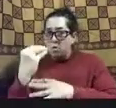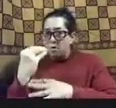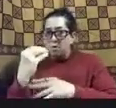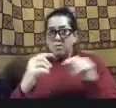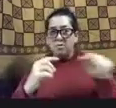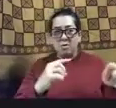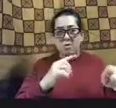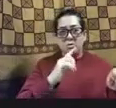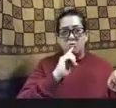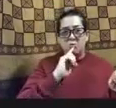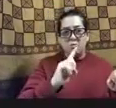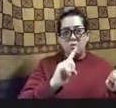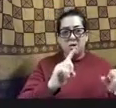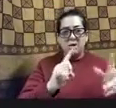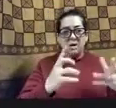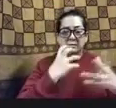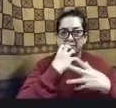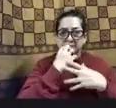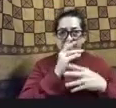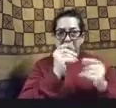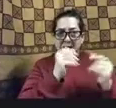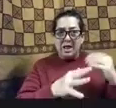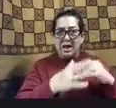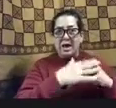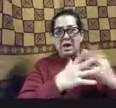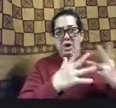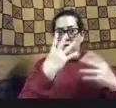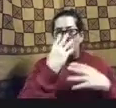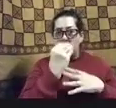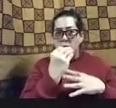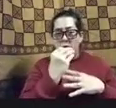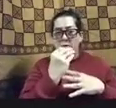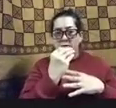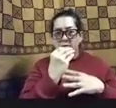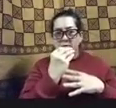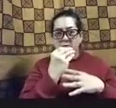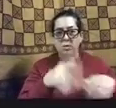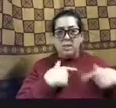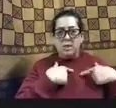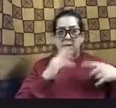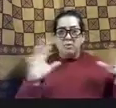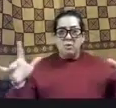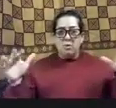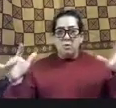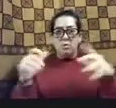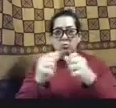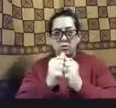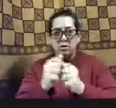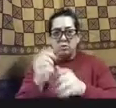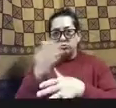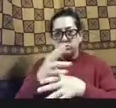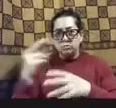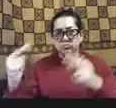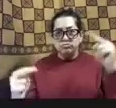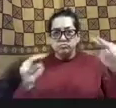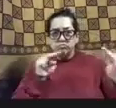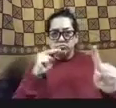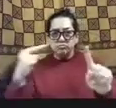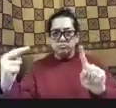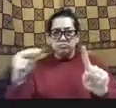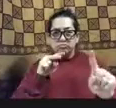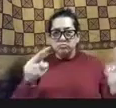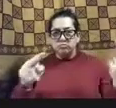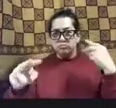actually stewarding the land where wolves are going to live can come together and share and look at ways to work